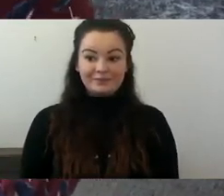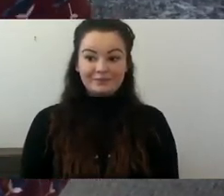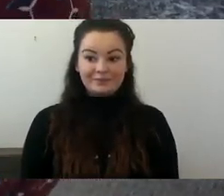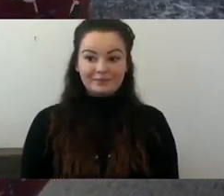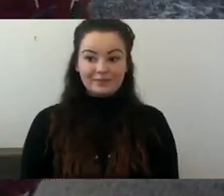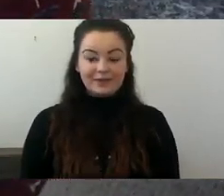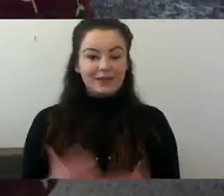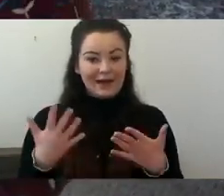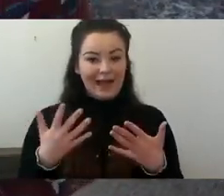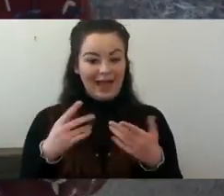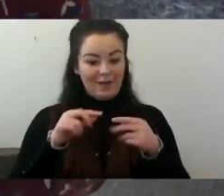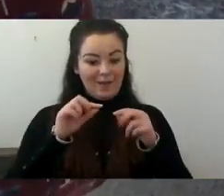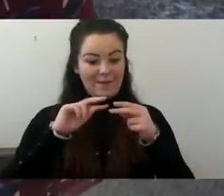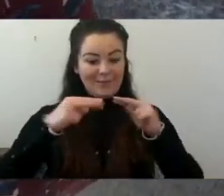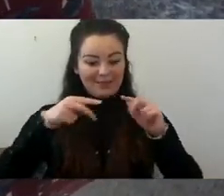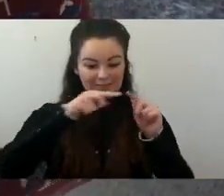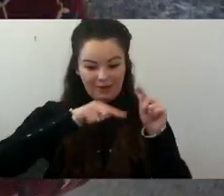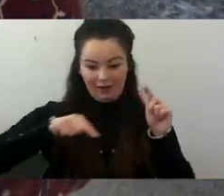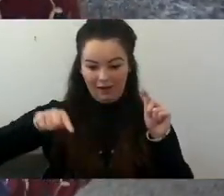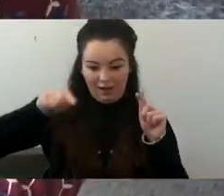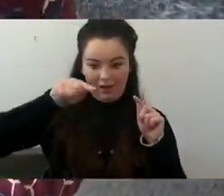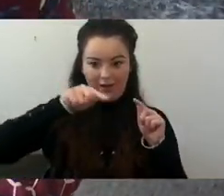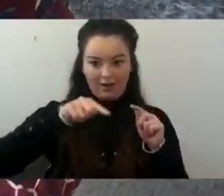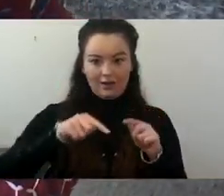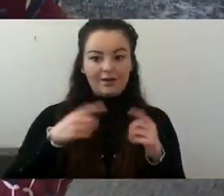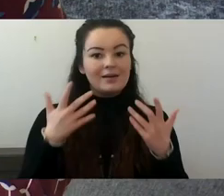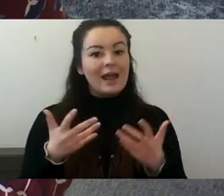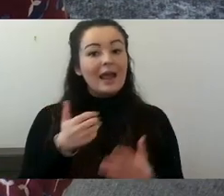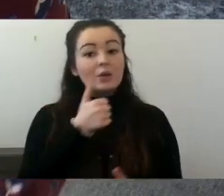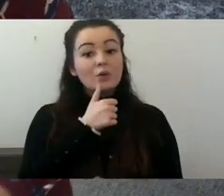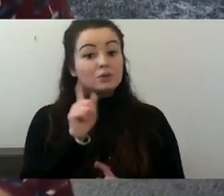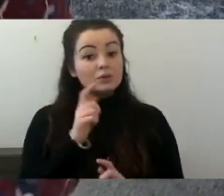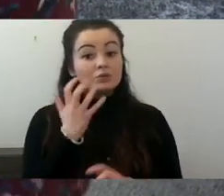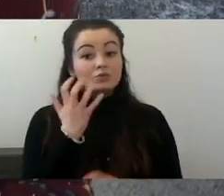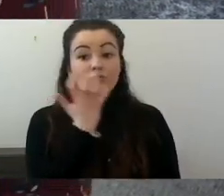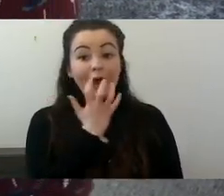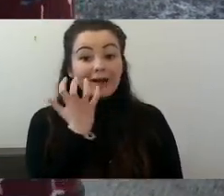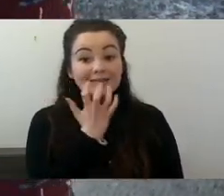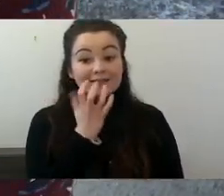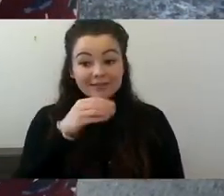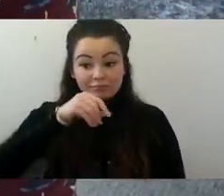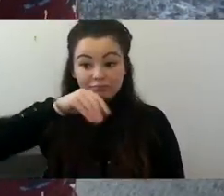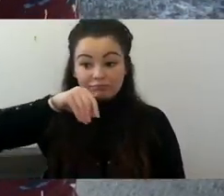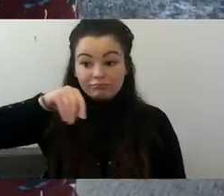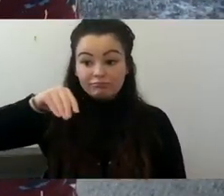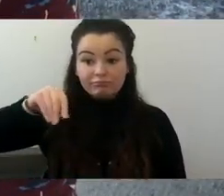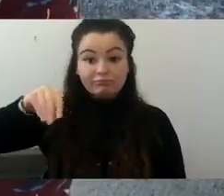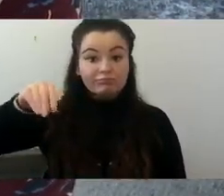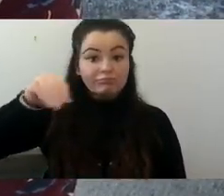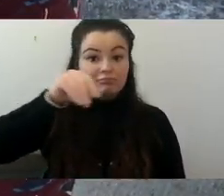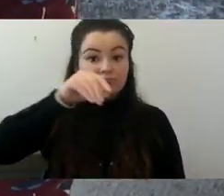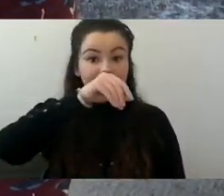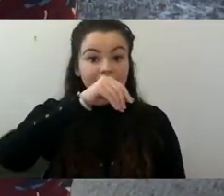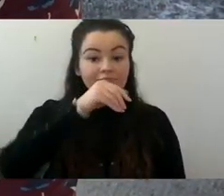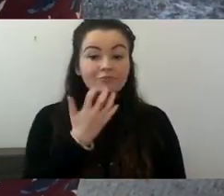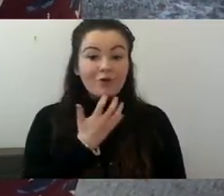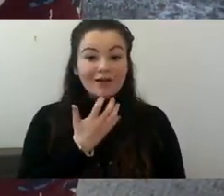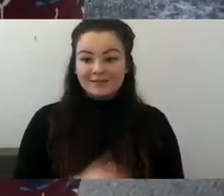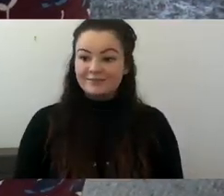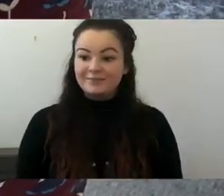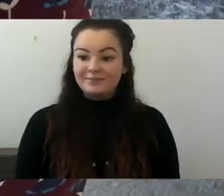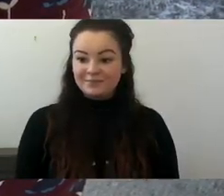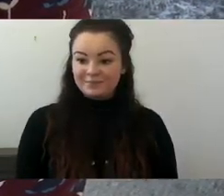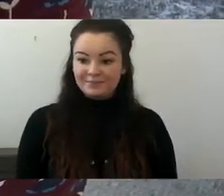So I've got a row of pasta around that, and I think I'm going to use some of my rice. So I'm just going to sprinkle a little bit of